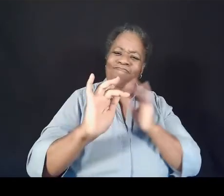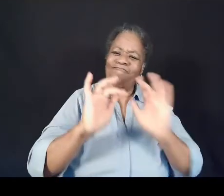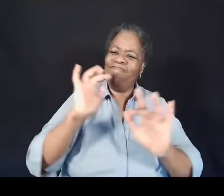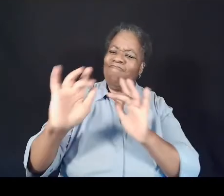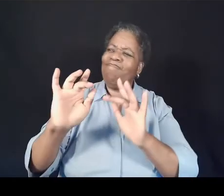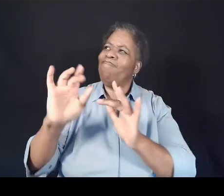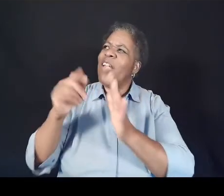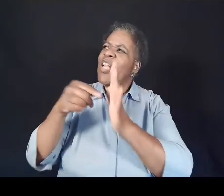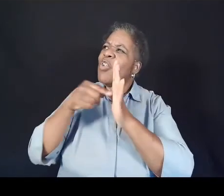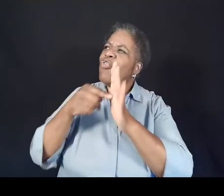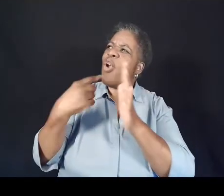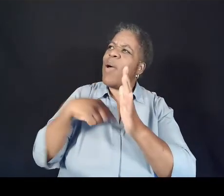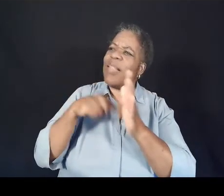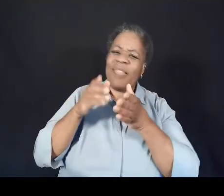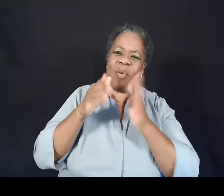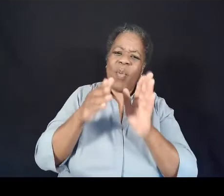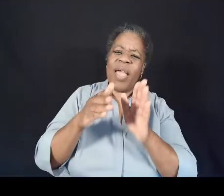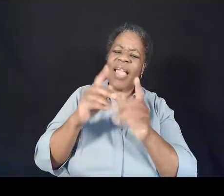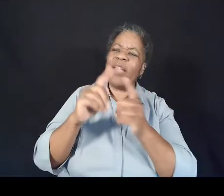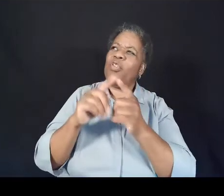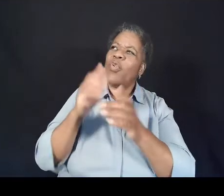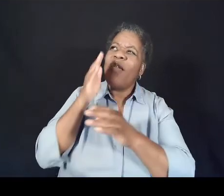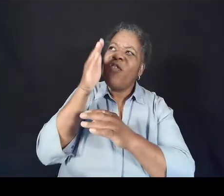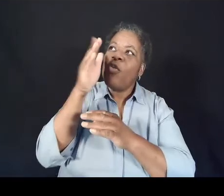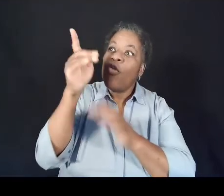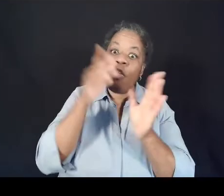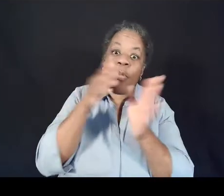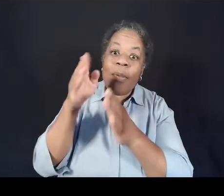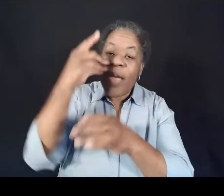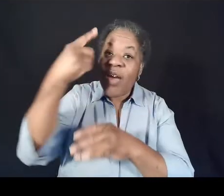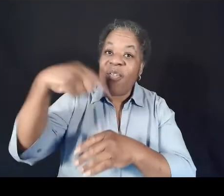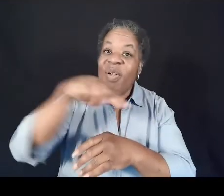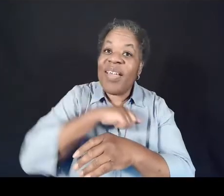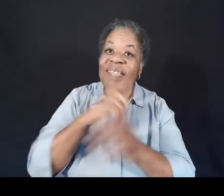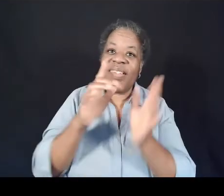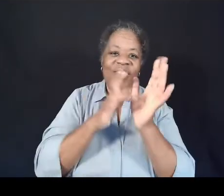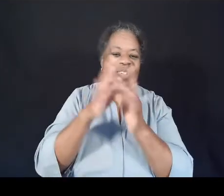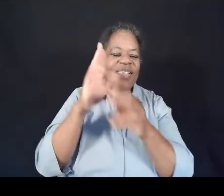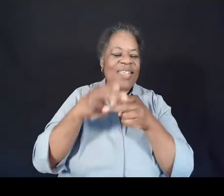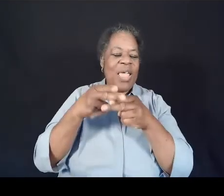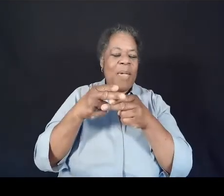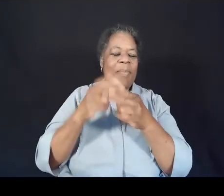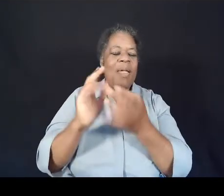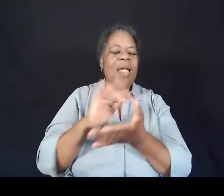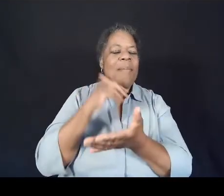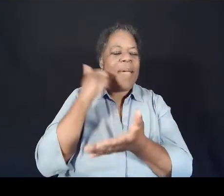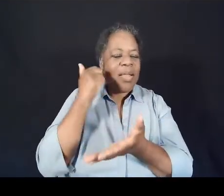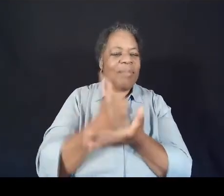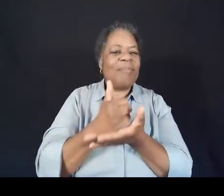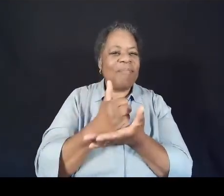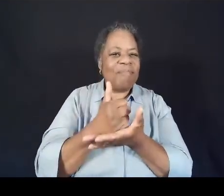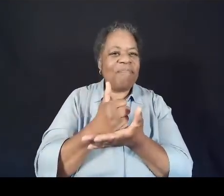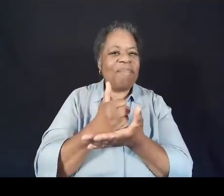to the future you've prepared for us. In Jesus' name, amen.